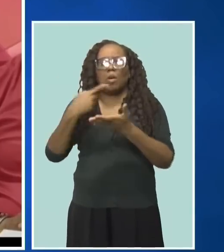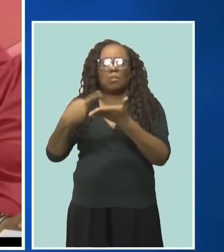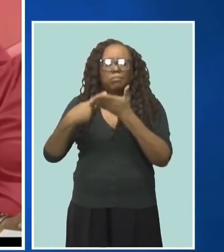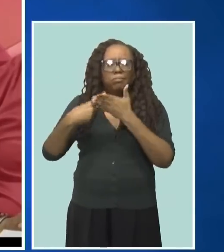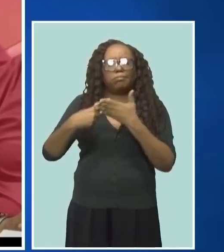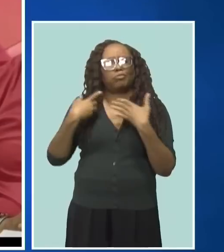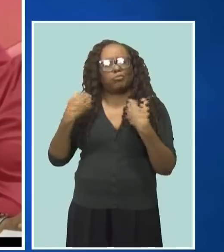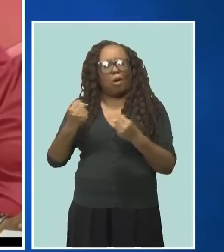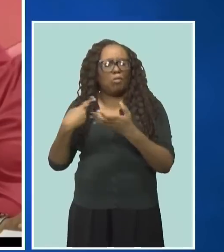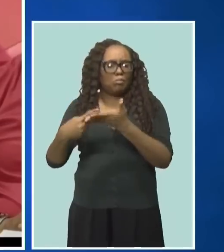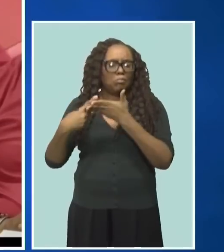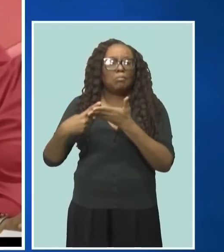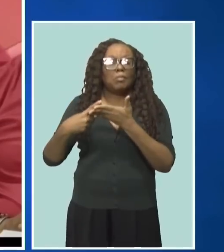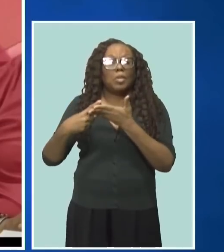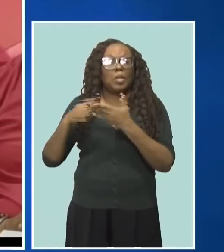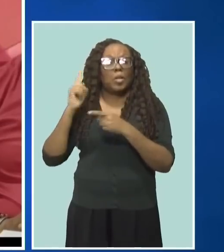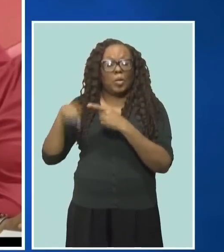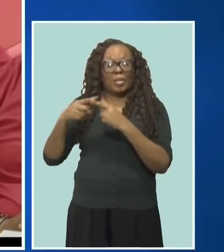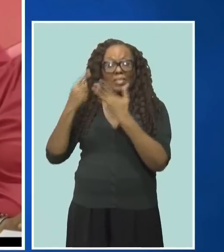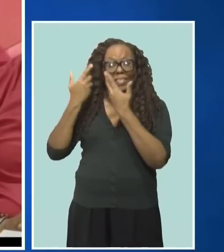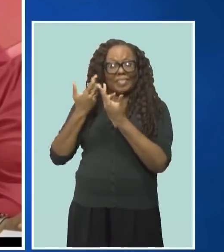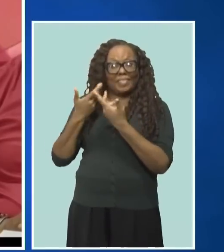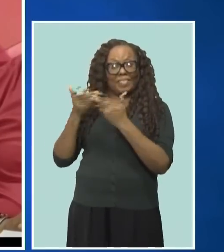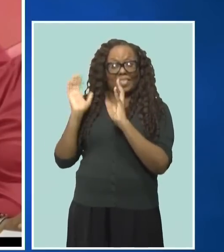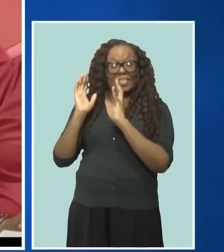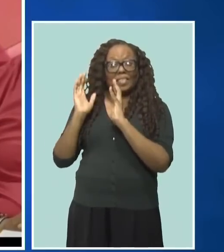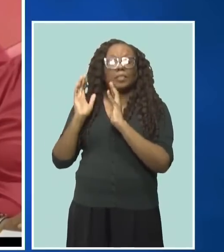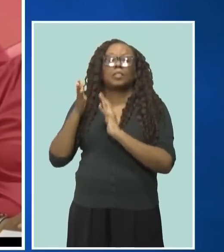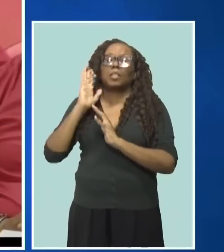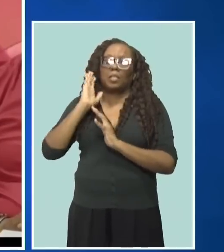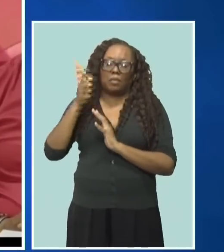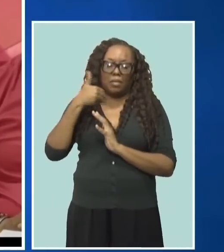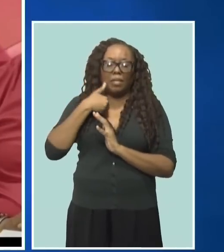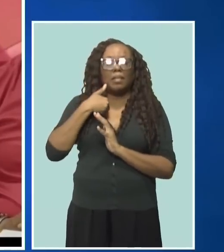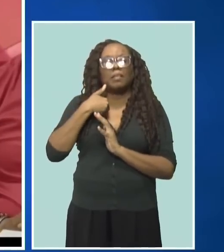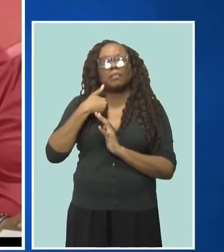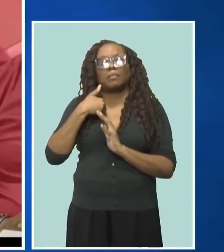debated. And it is from these resolutions that